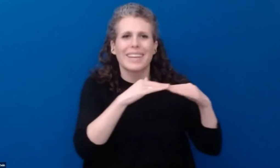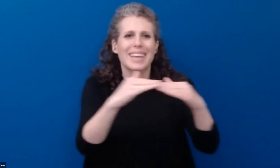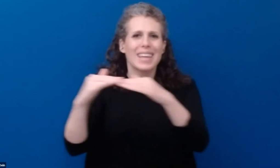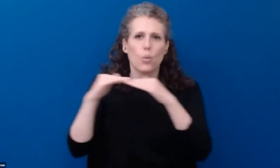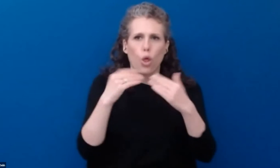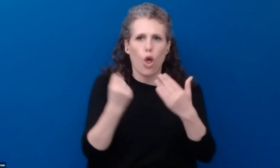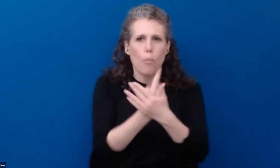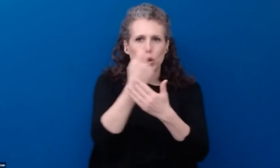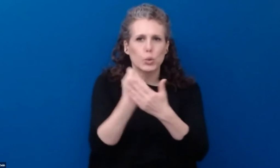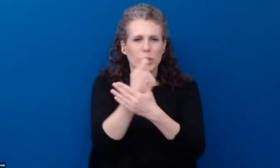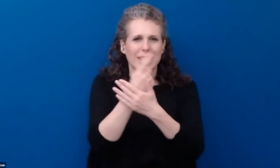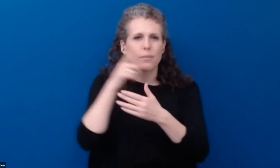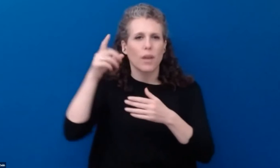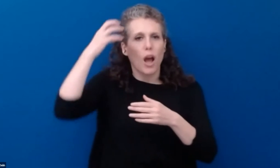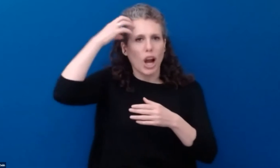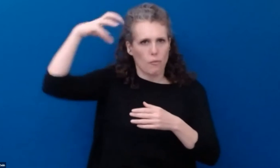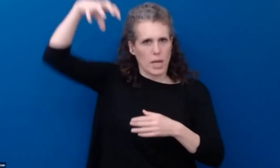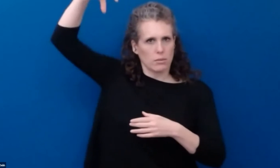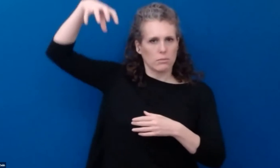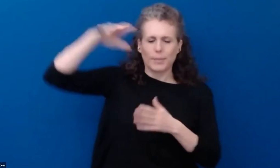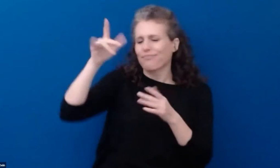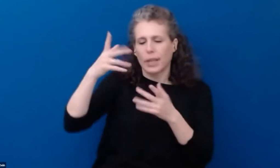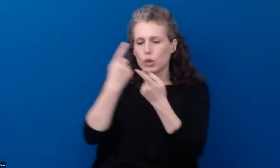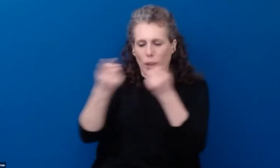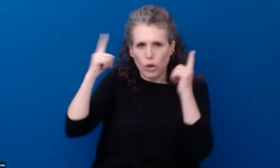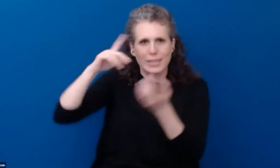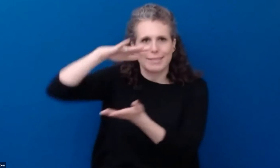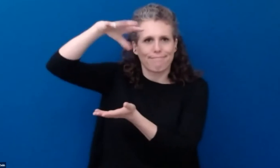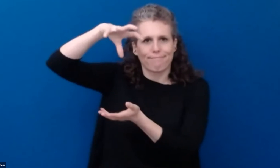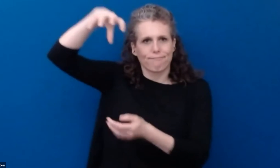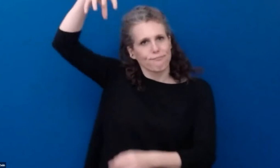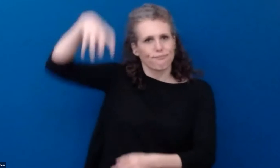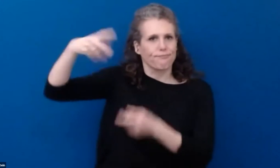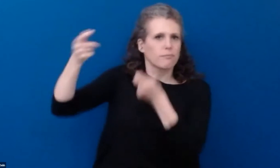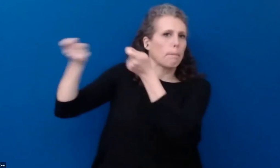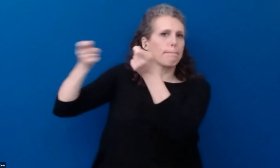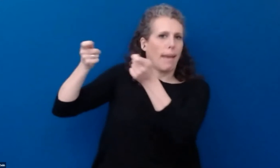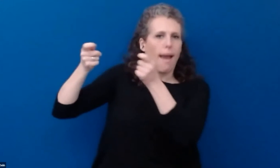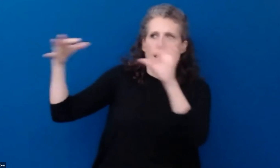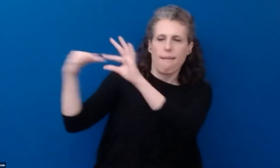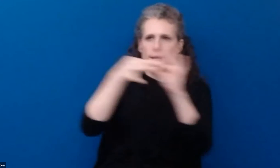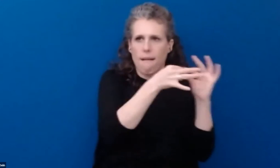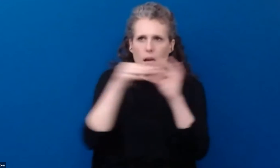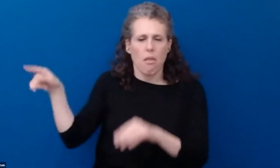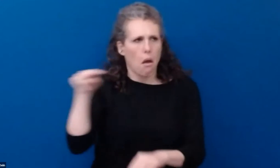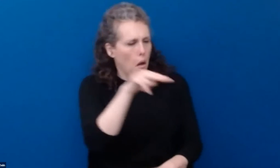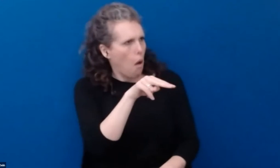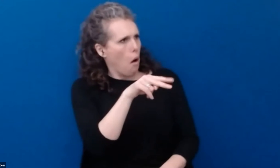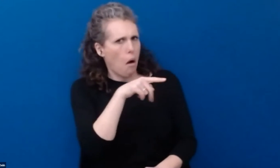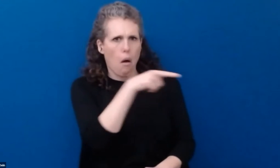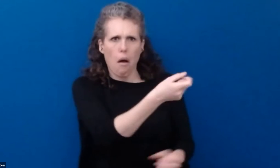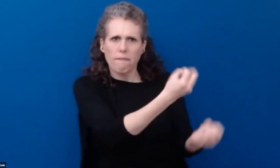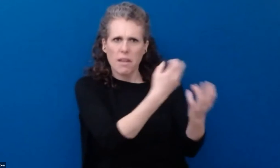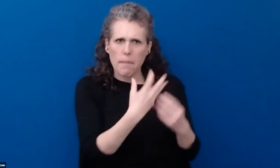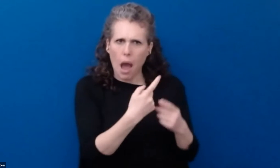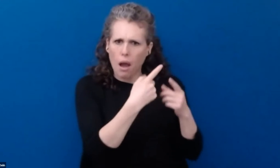the central level of university, that like realized that we had good things to say, and that a few of